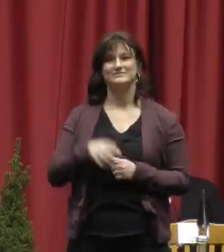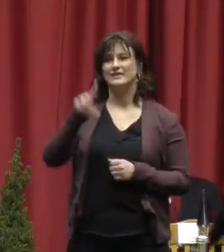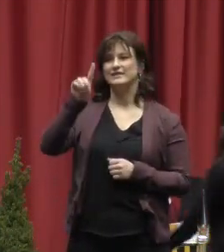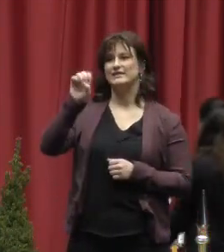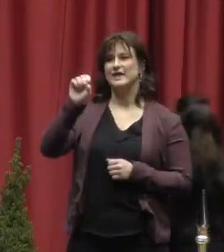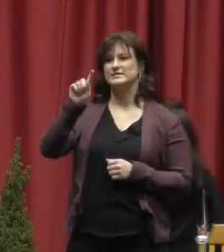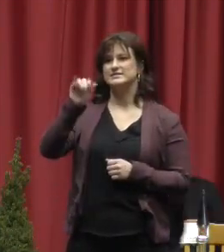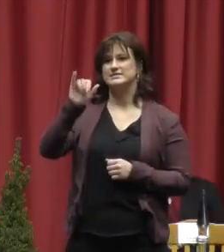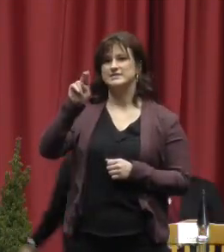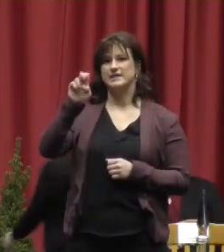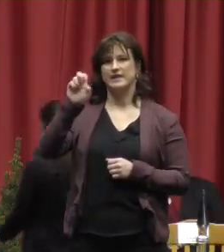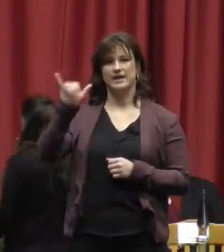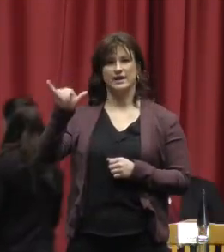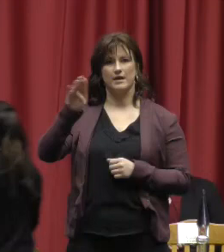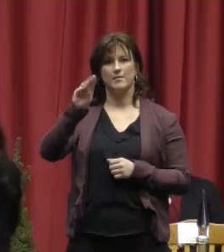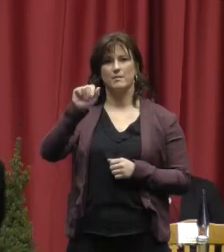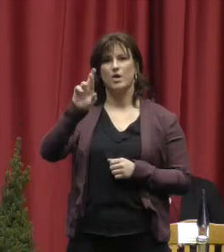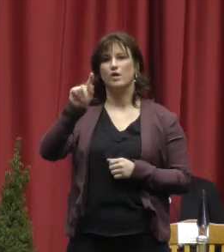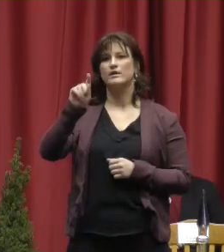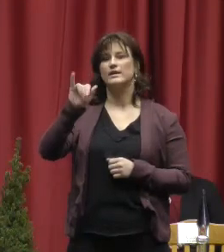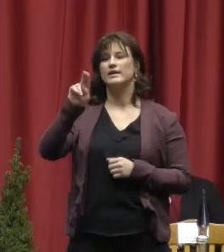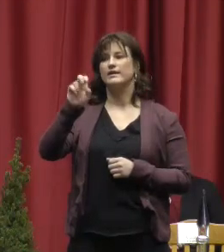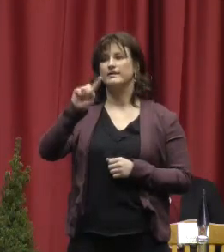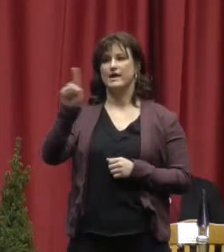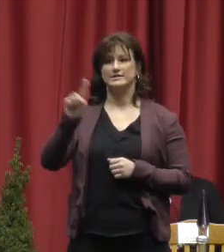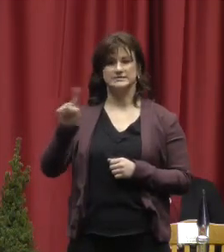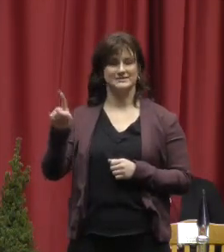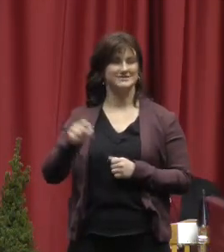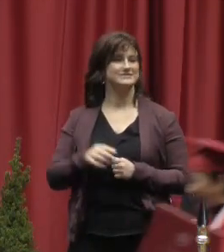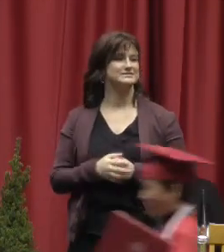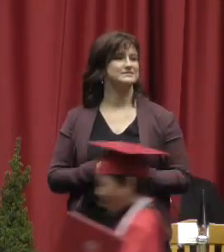Destiny Martinez.